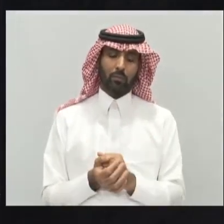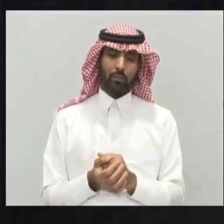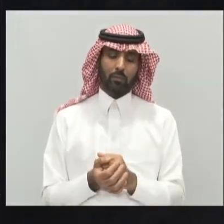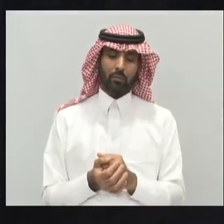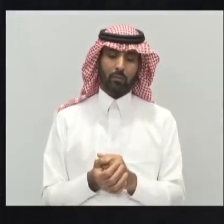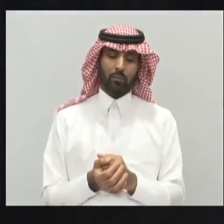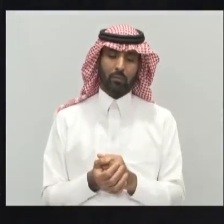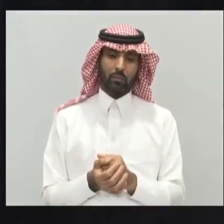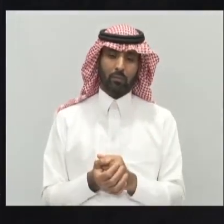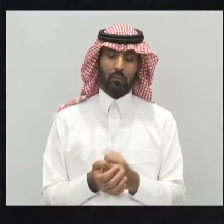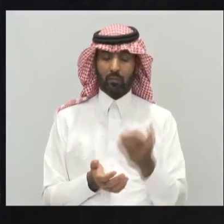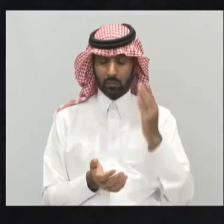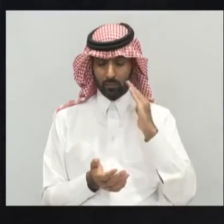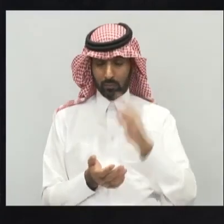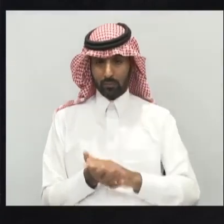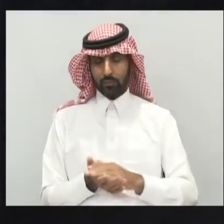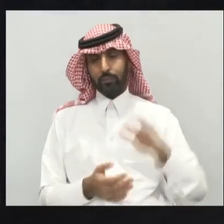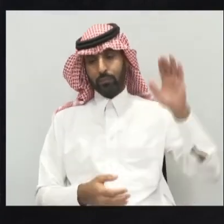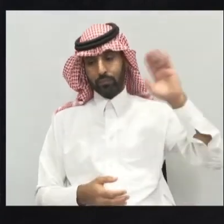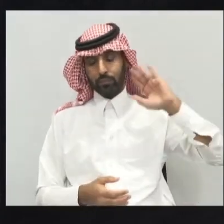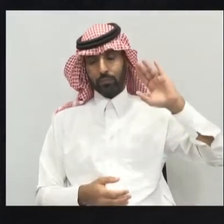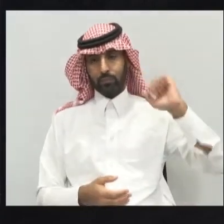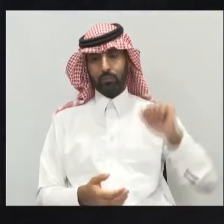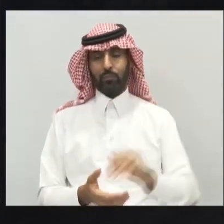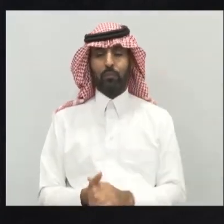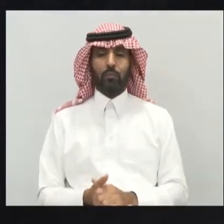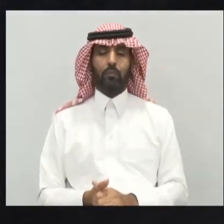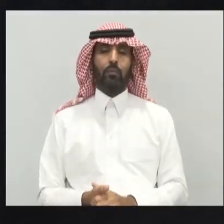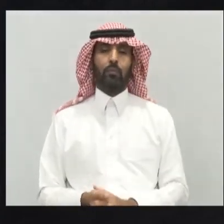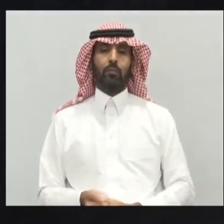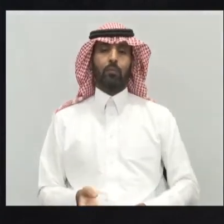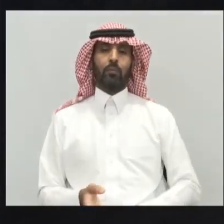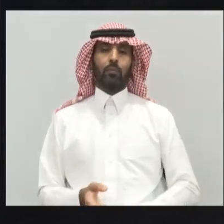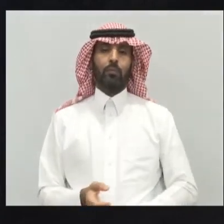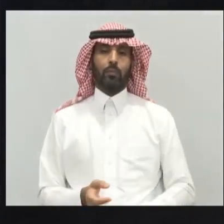adventure trips. That's it for today. Thank you for listening, and inshallah, I will see you next class.